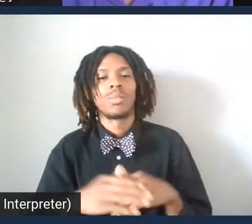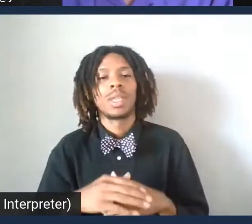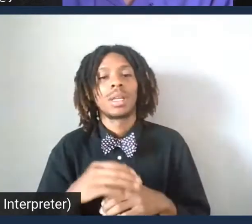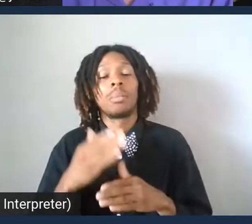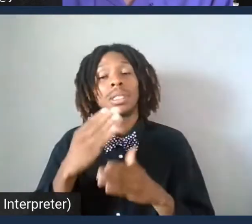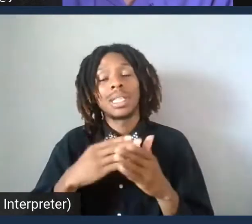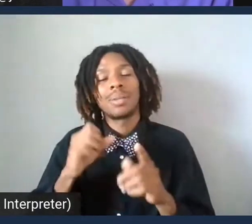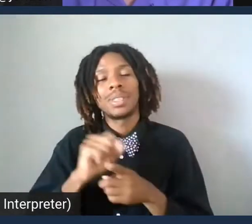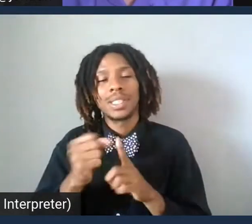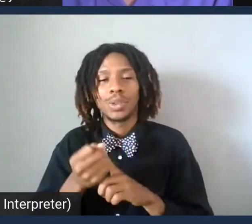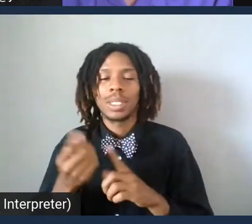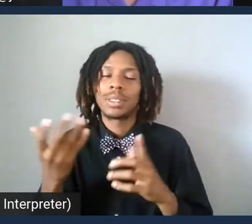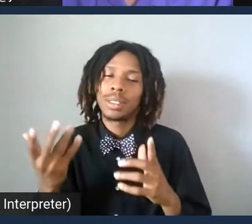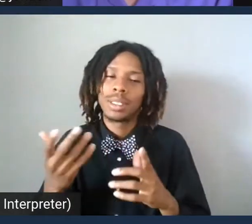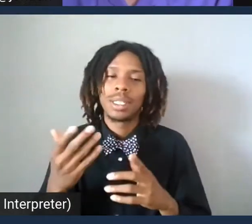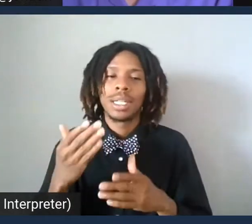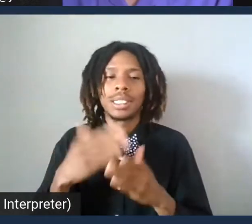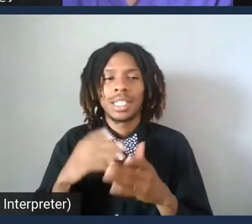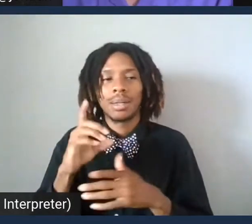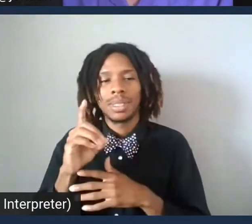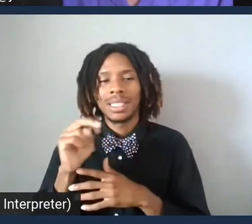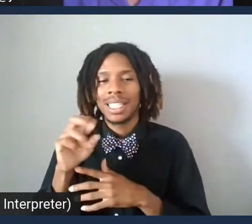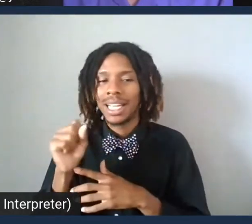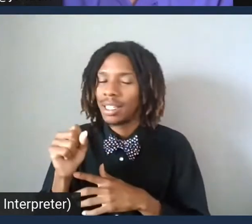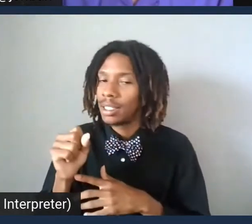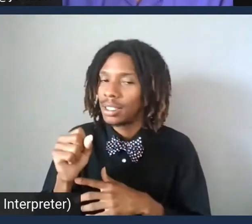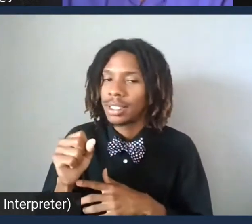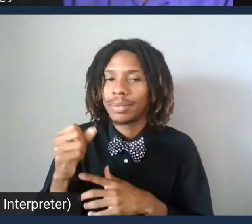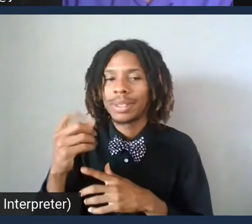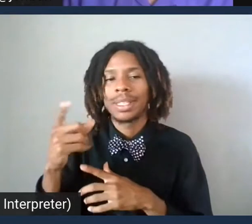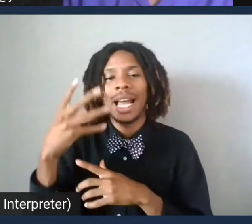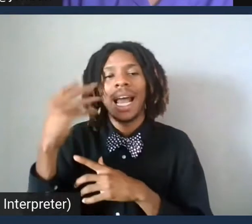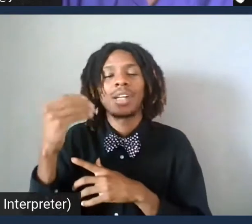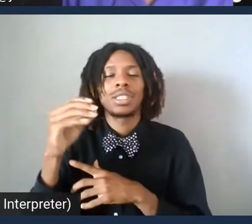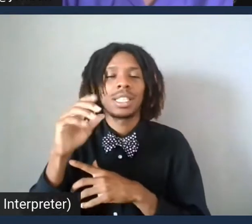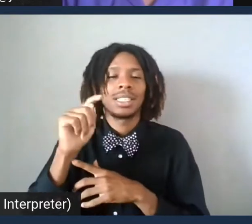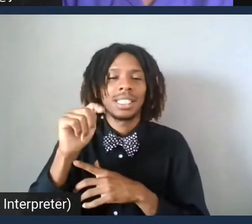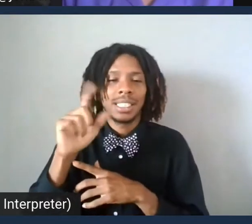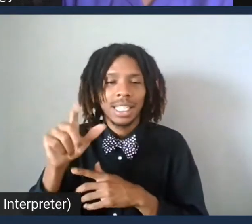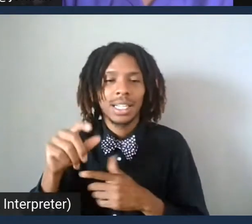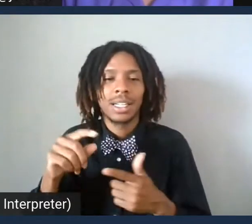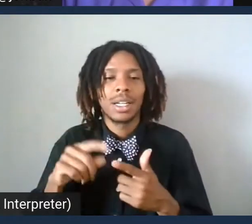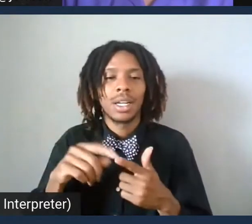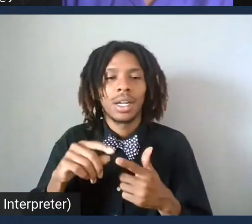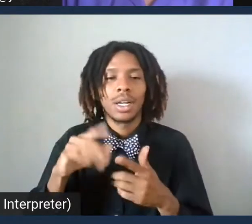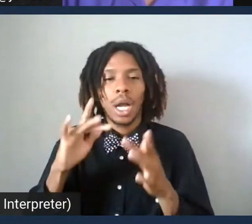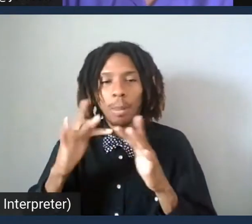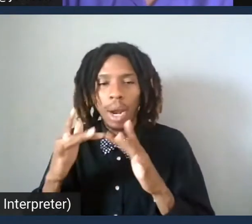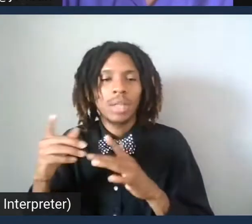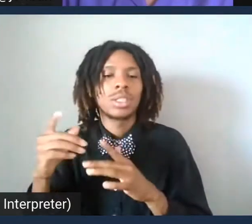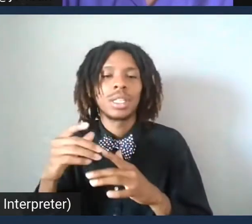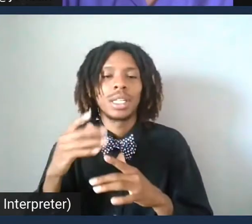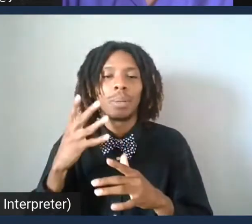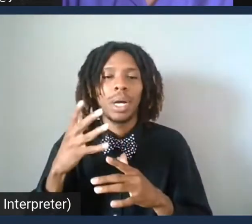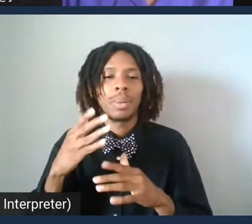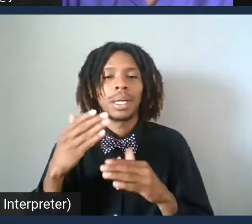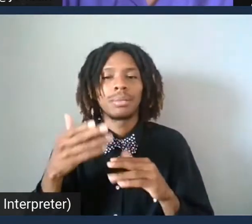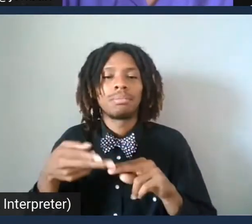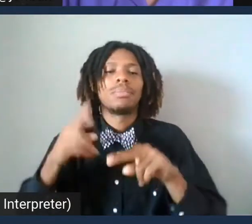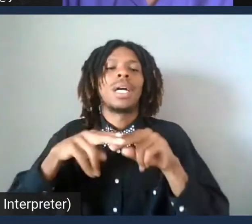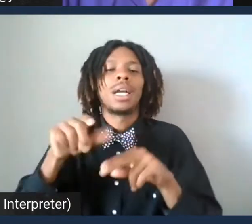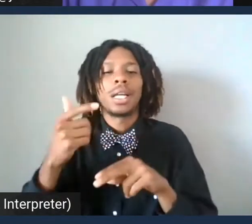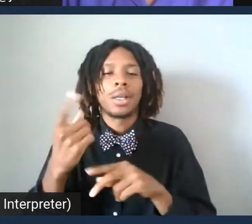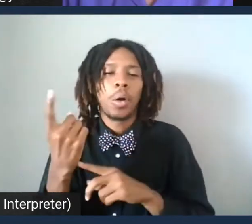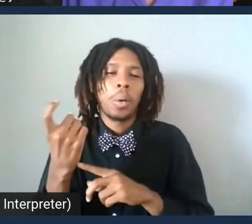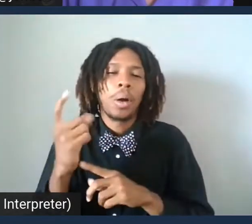cases, there's some DNS caching the outside of the TTL, DNS TTL, like your browser will probably cache it for another minute or so. So